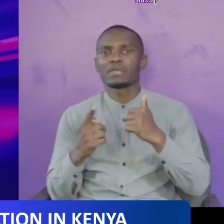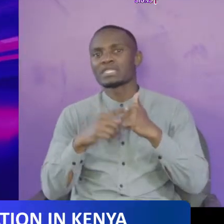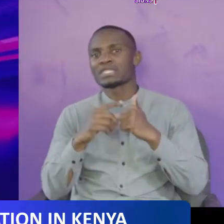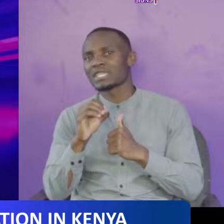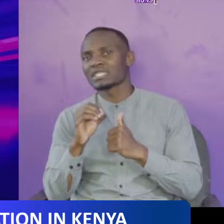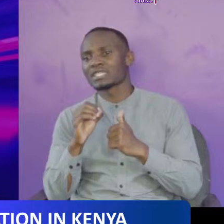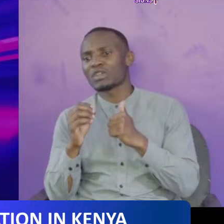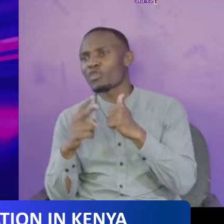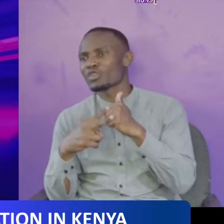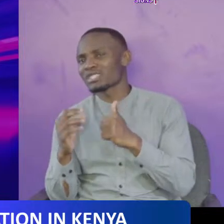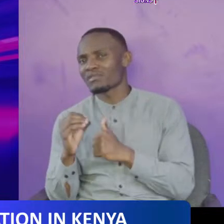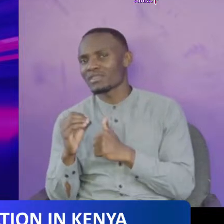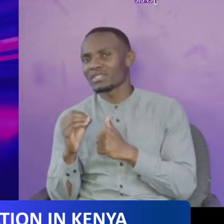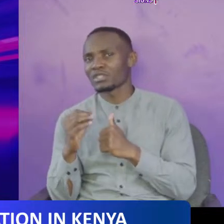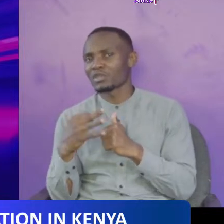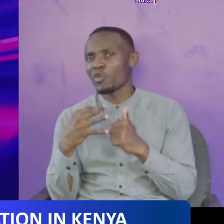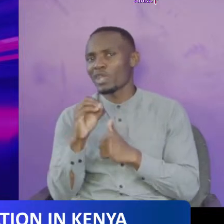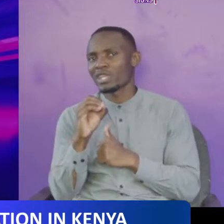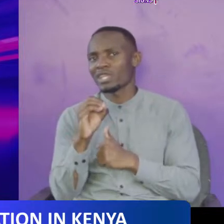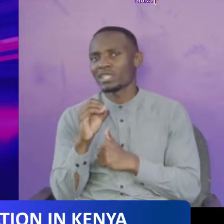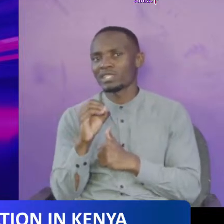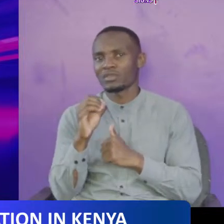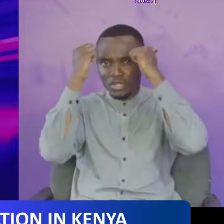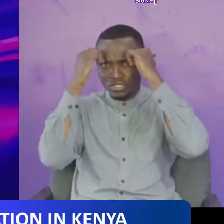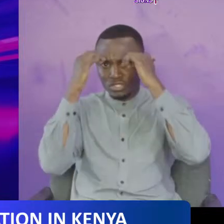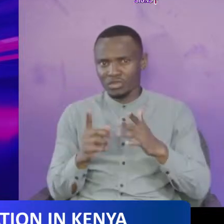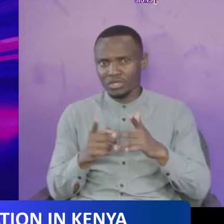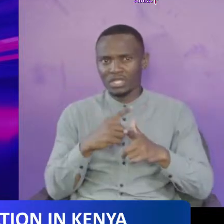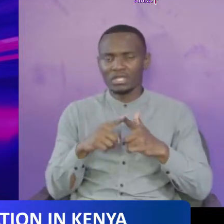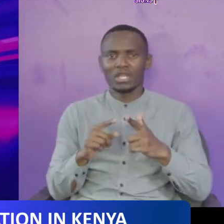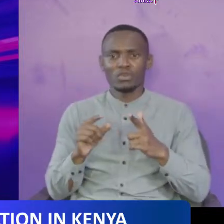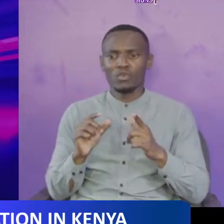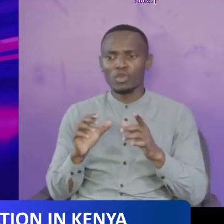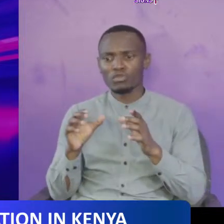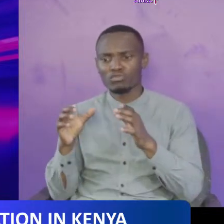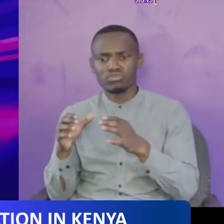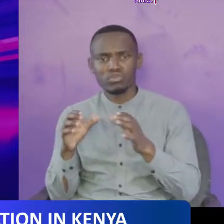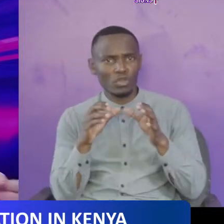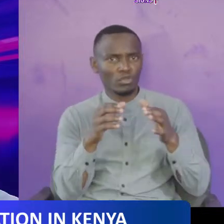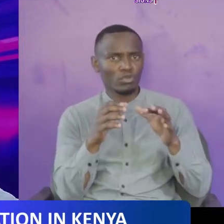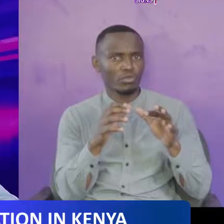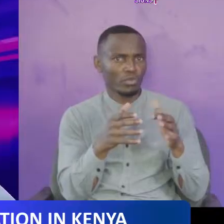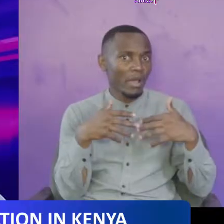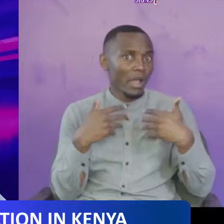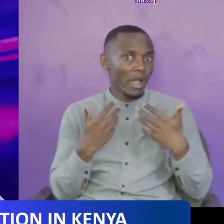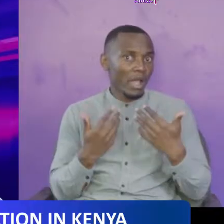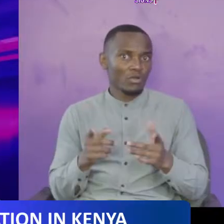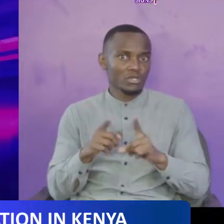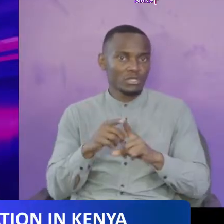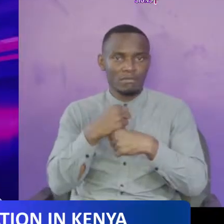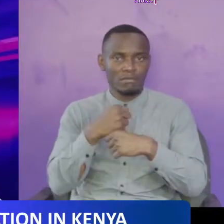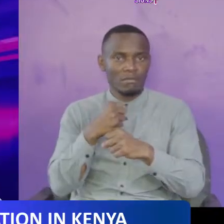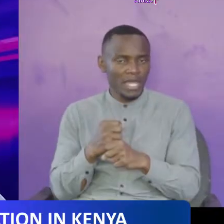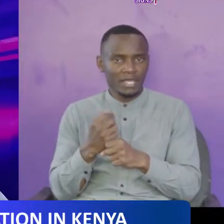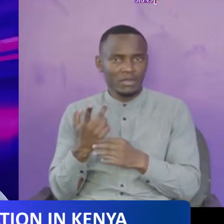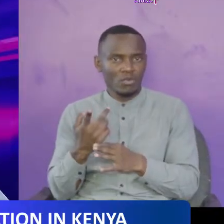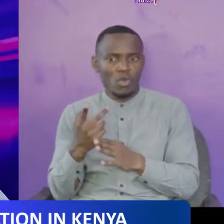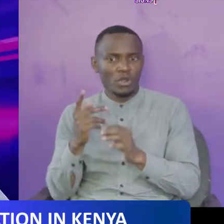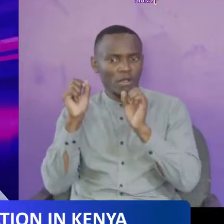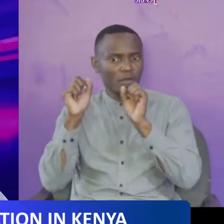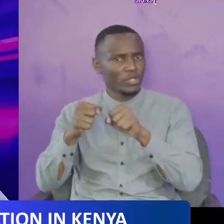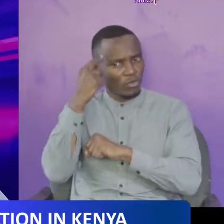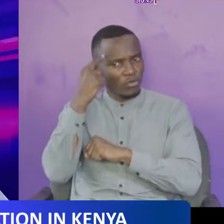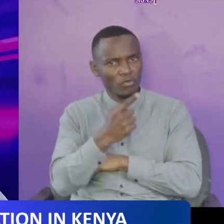80 students, how do you group them? How do you make it feasible for them to do such